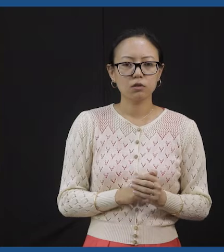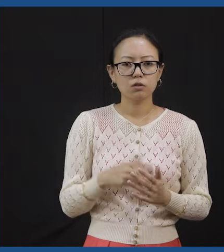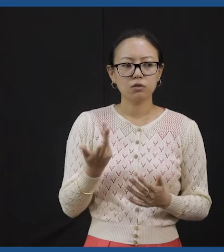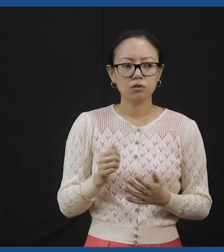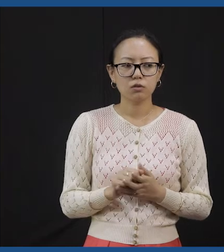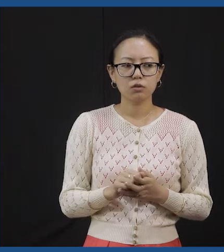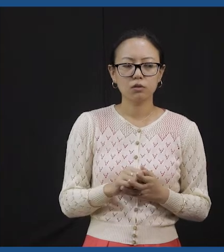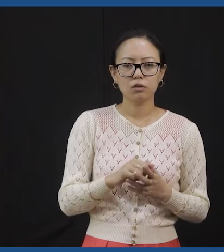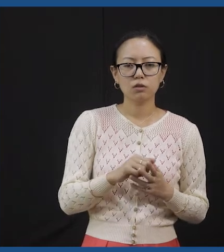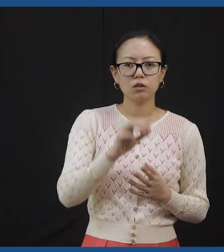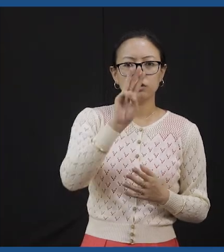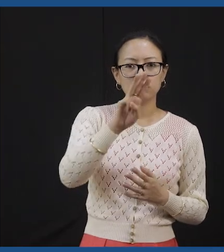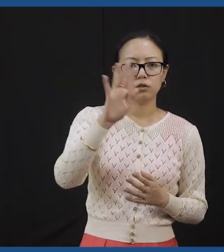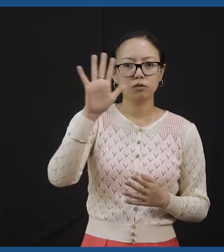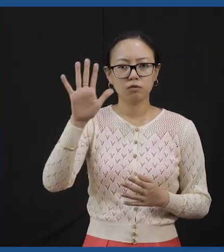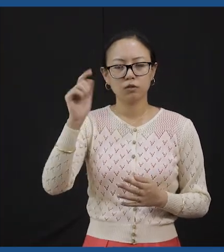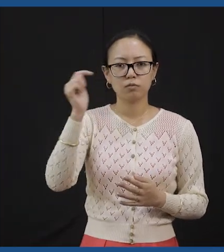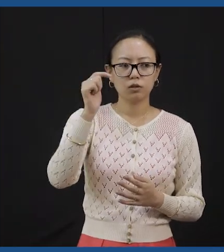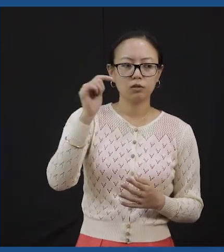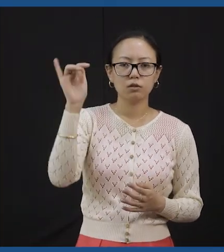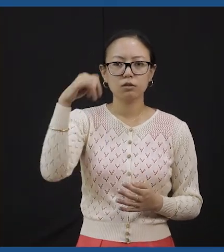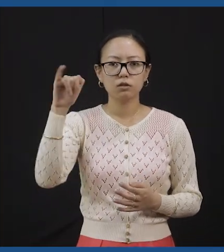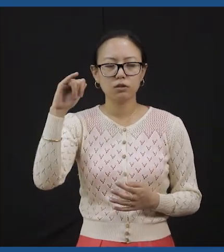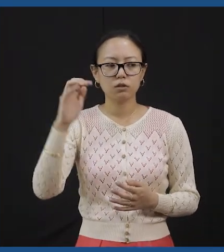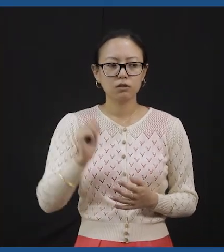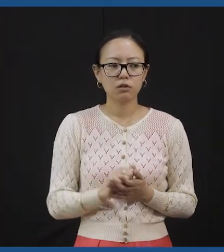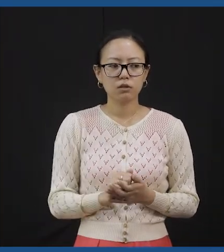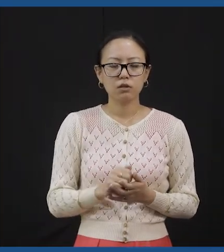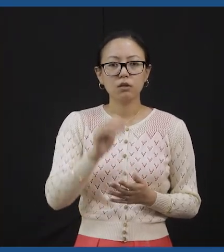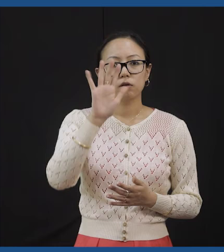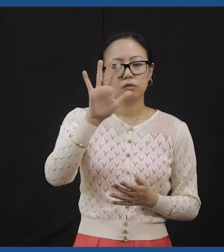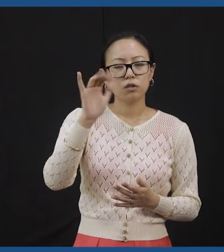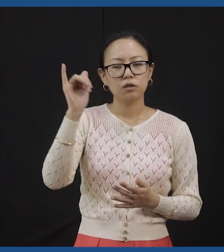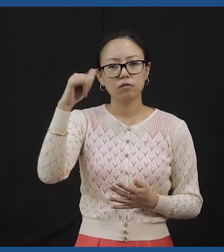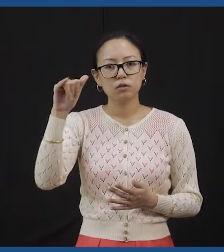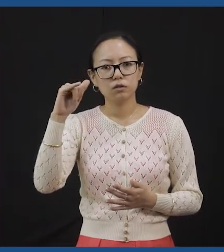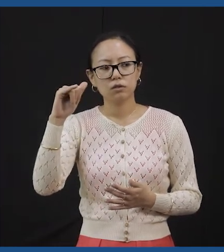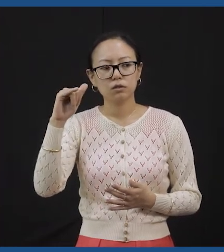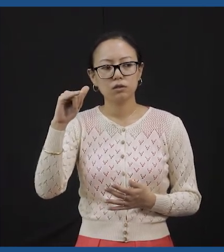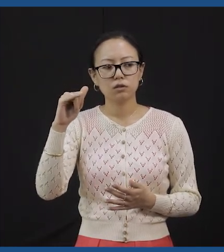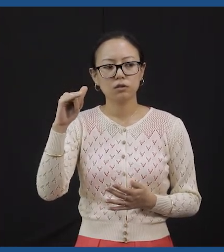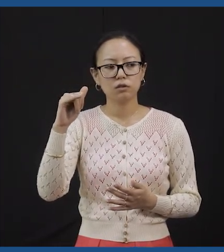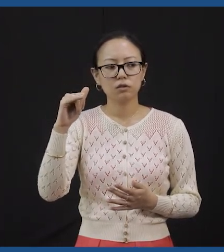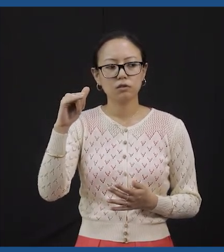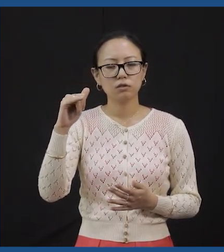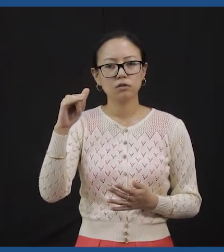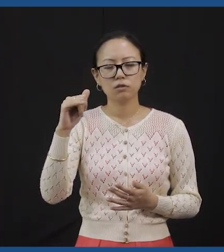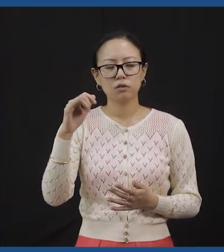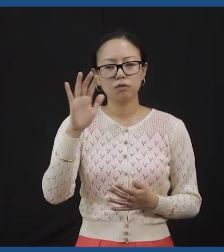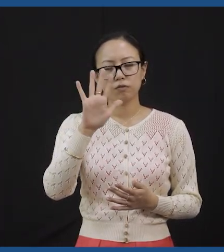15. 15 minus 6 is 9. 9. Now here only 2. So